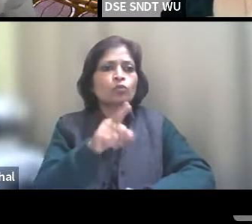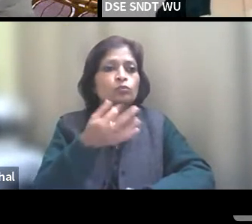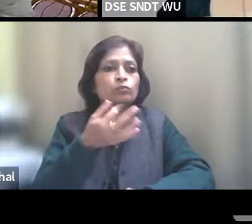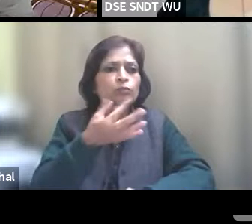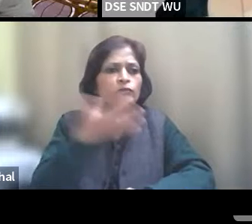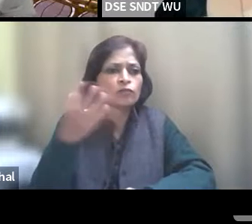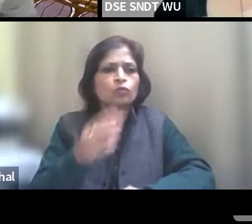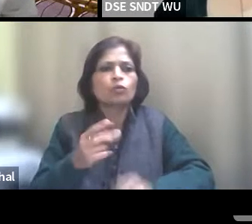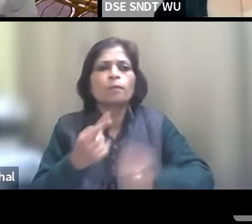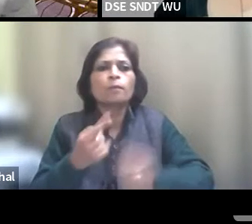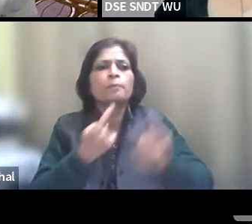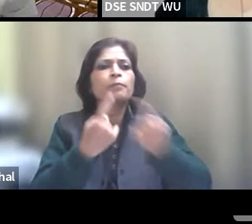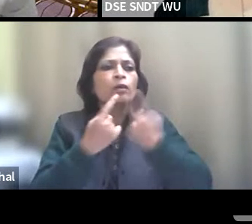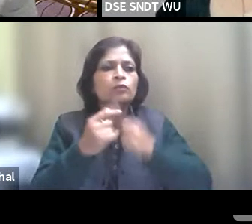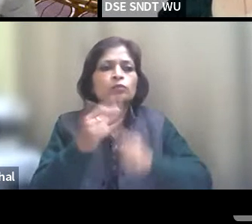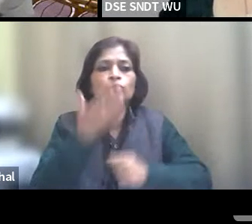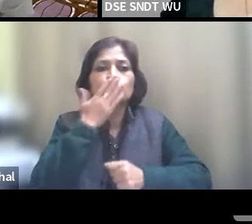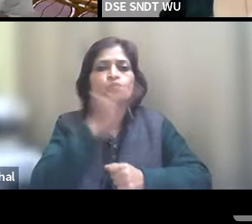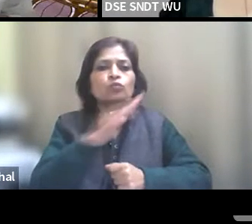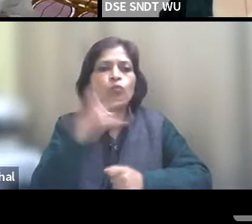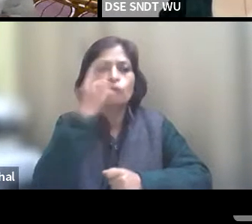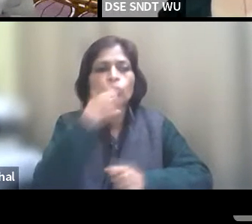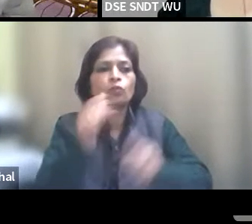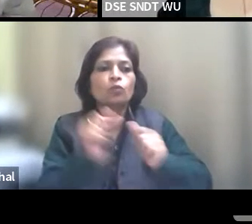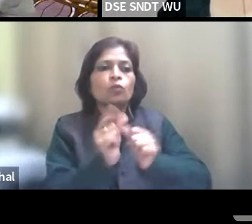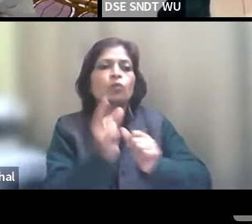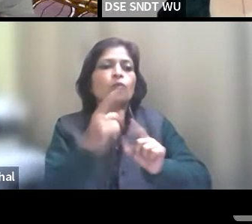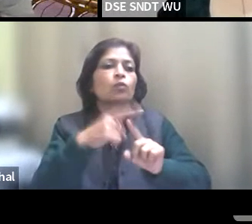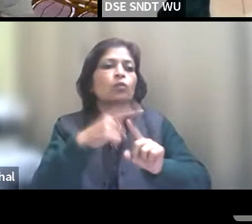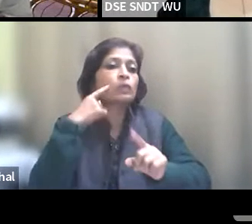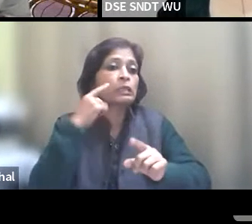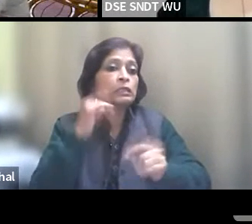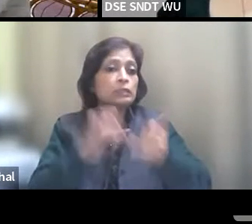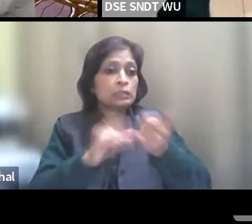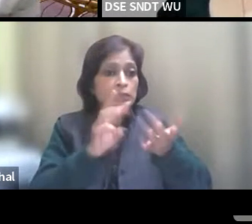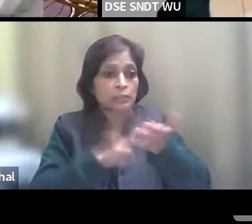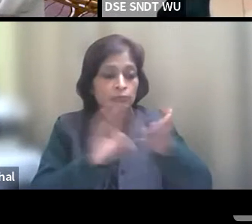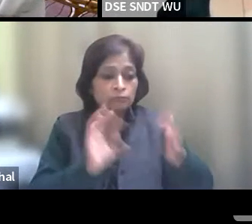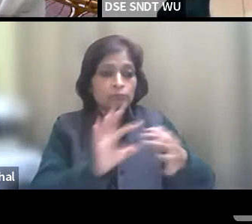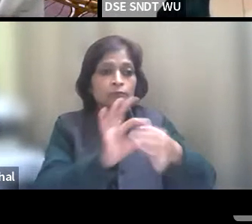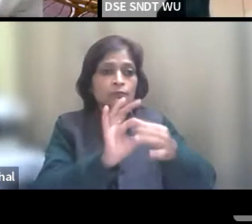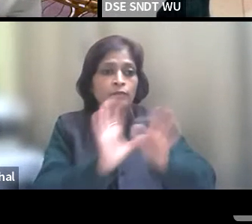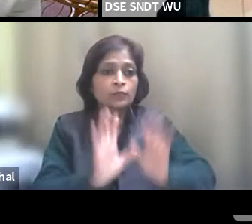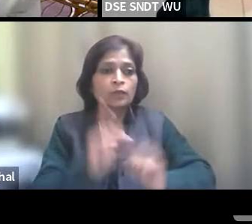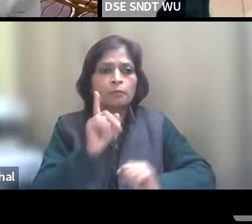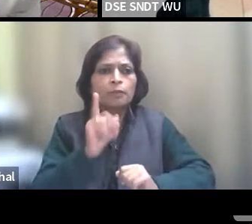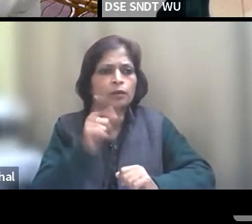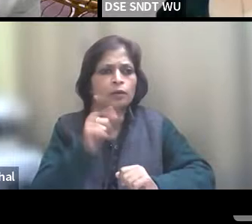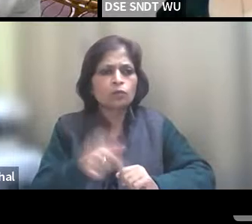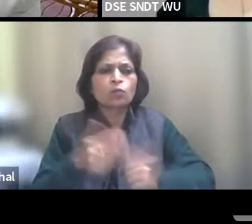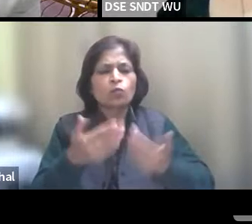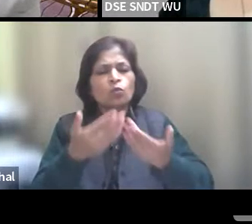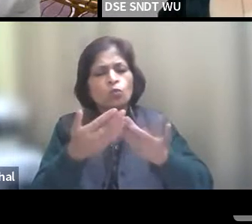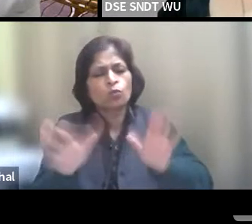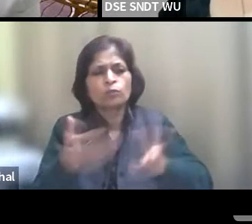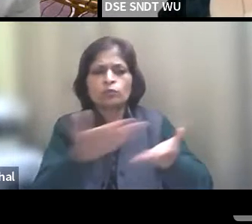talking about the autistic child, a lot of it is, it rung true even of the regular children, because